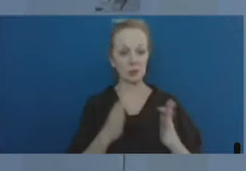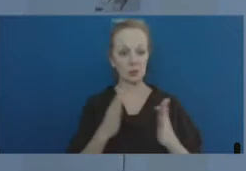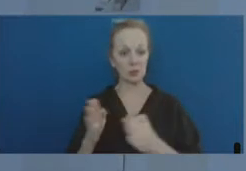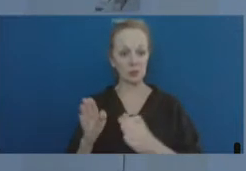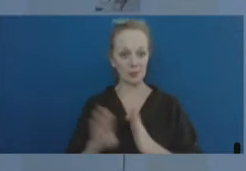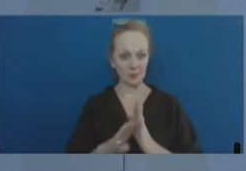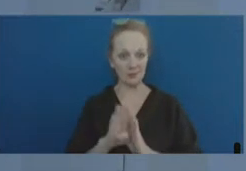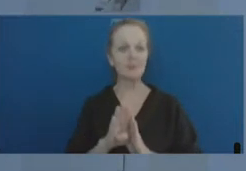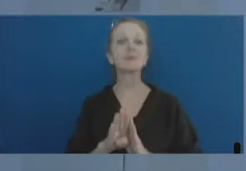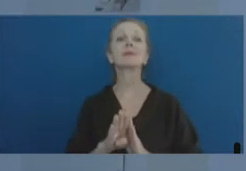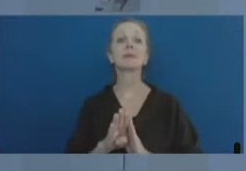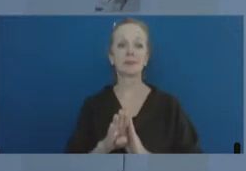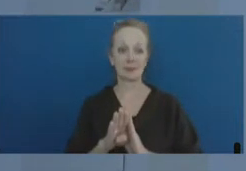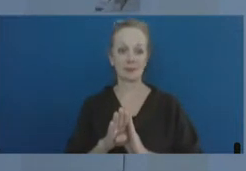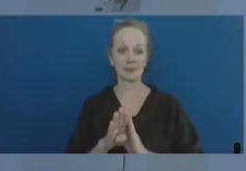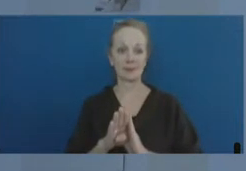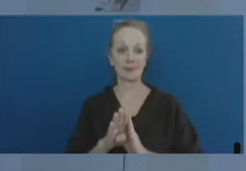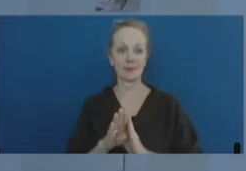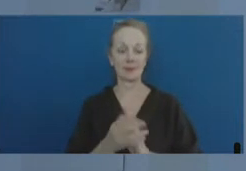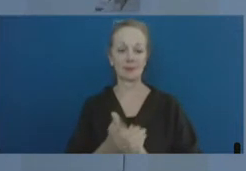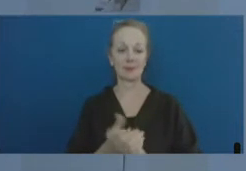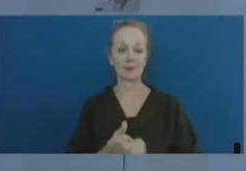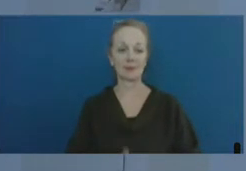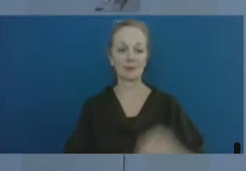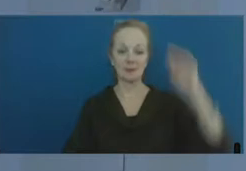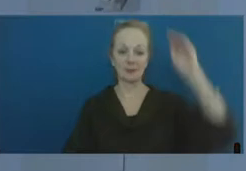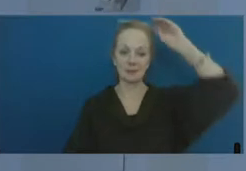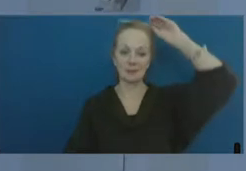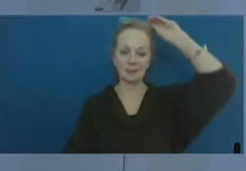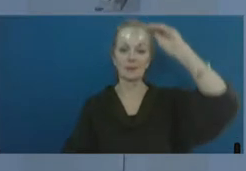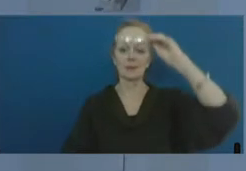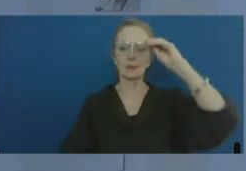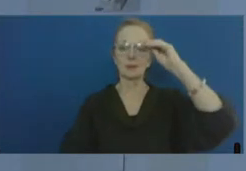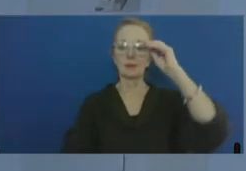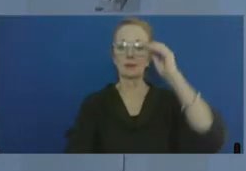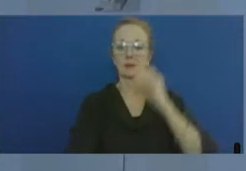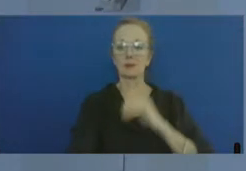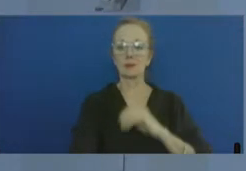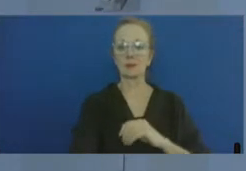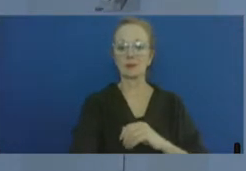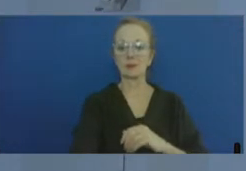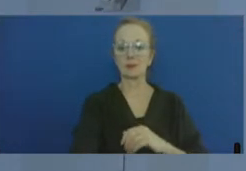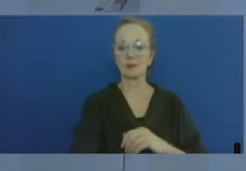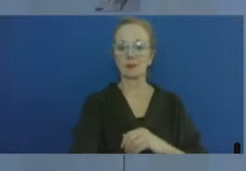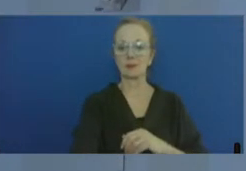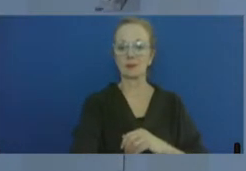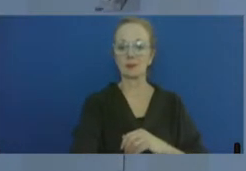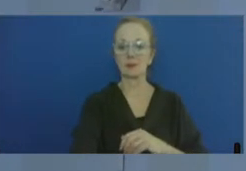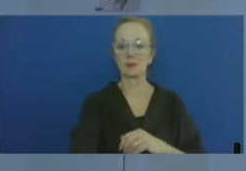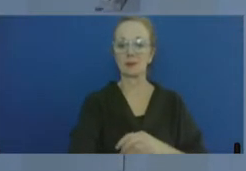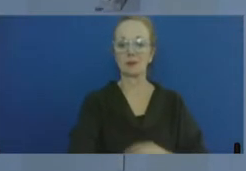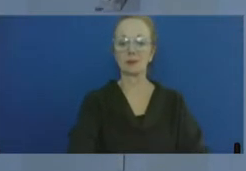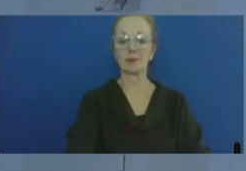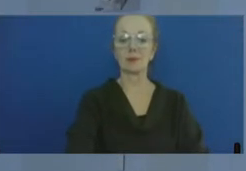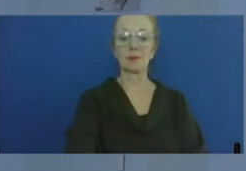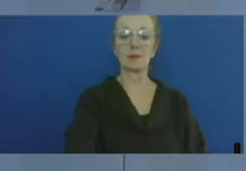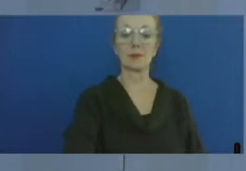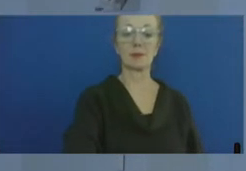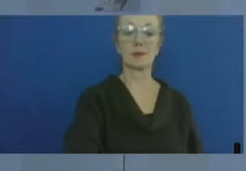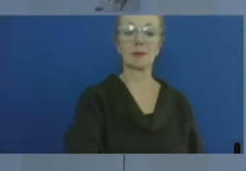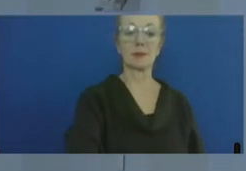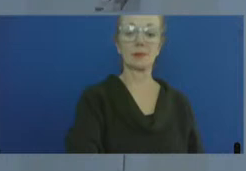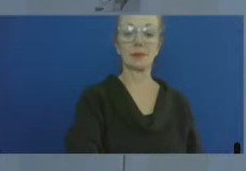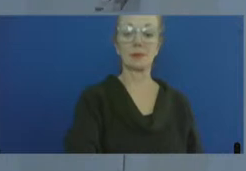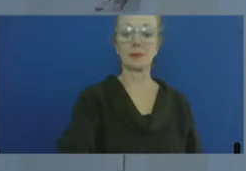In looking at the map, Can you show a picture of the map or the slide